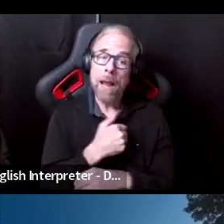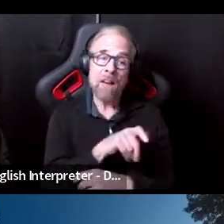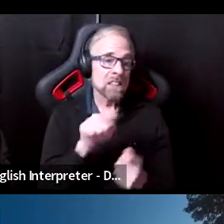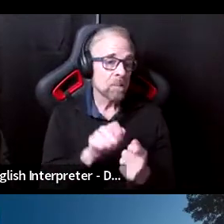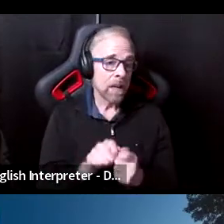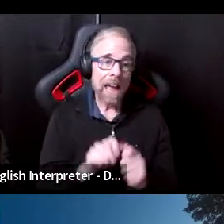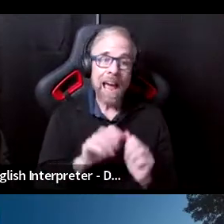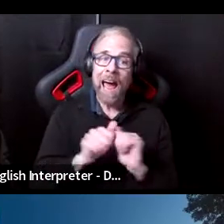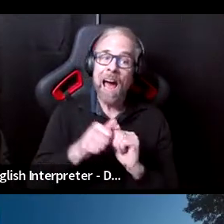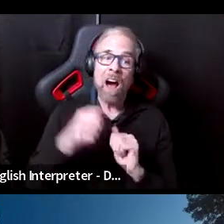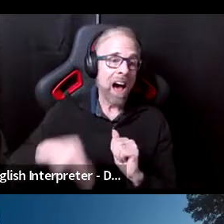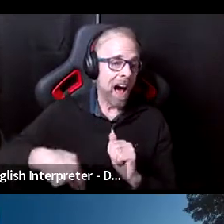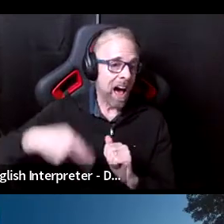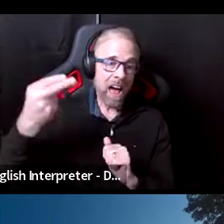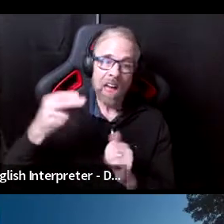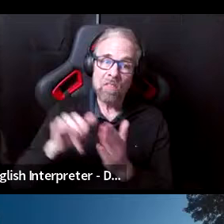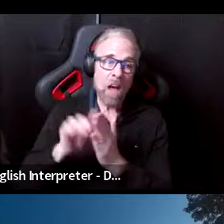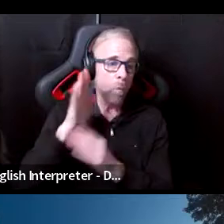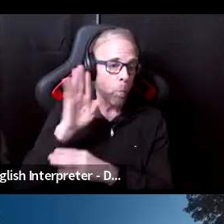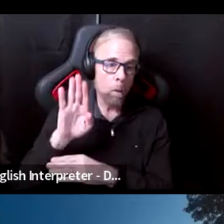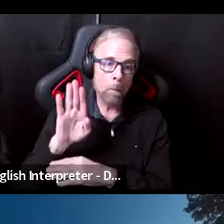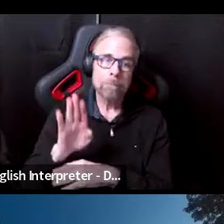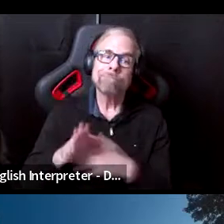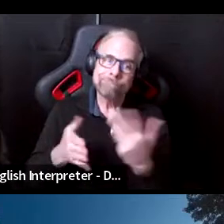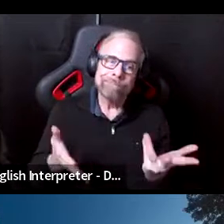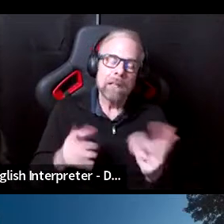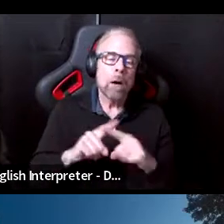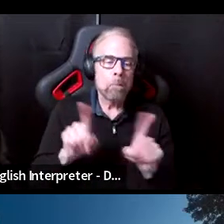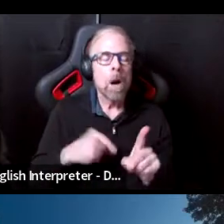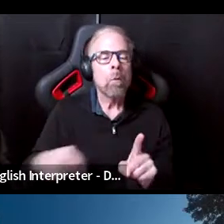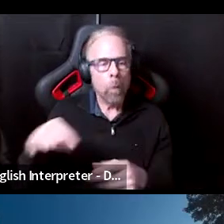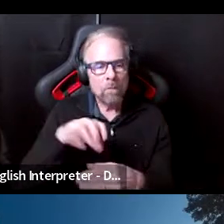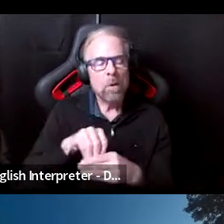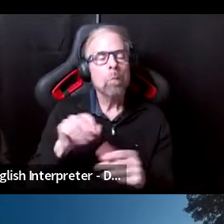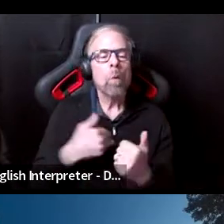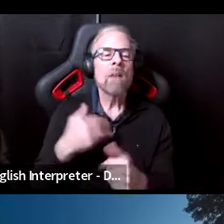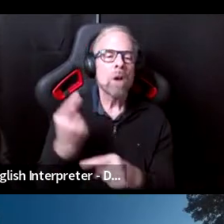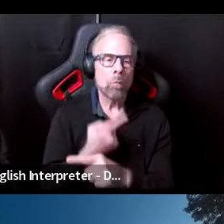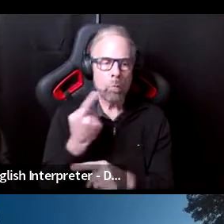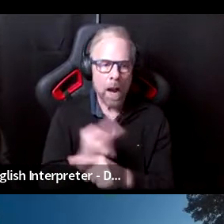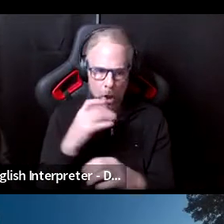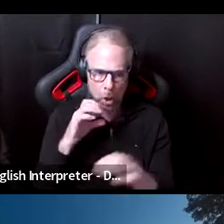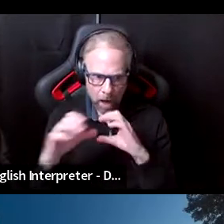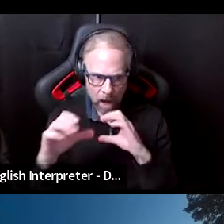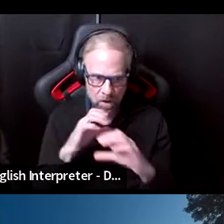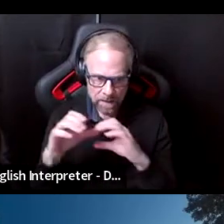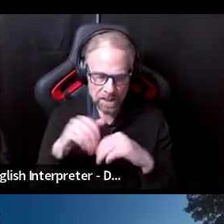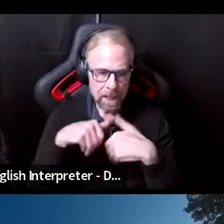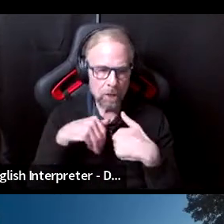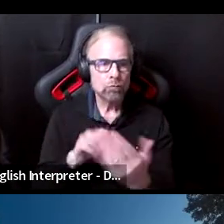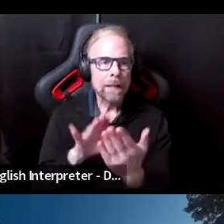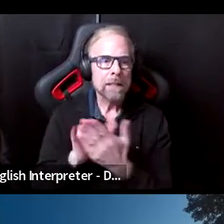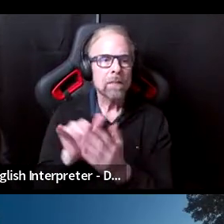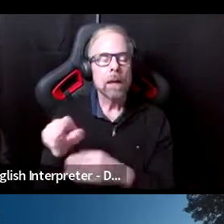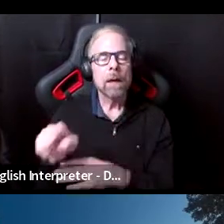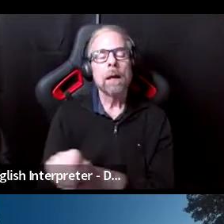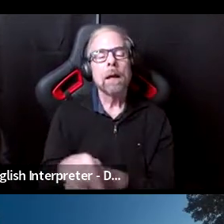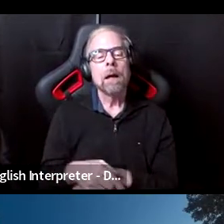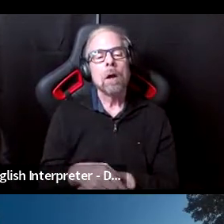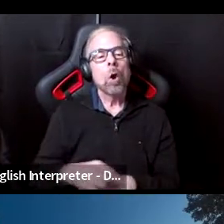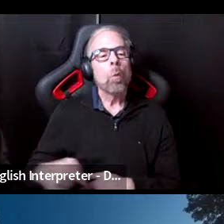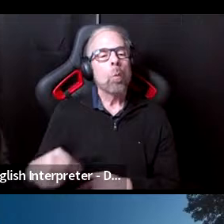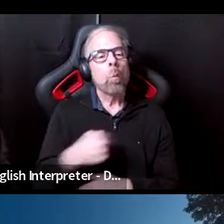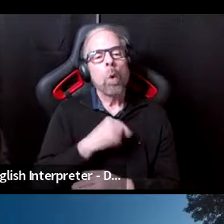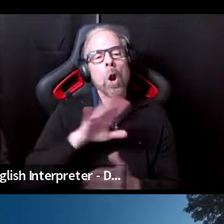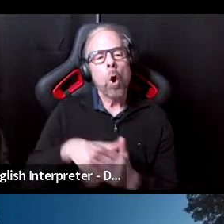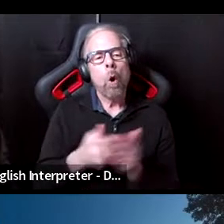boom's going to be, but they are engaged. We're having routine conversation, and we are all focused